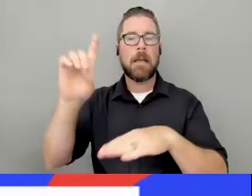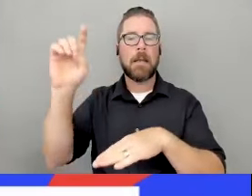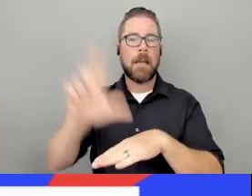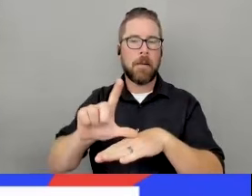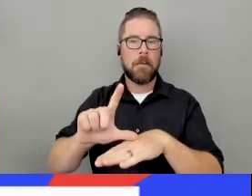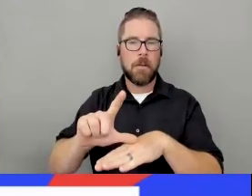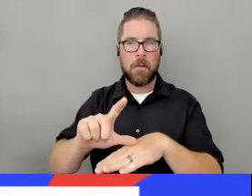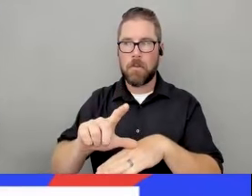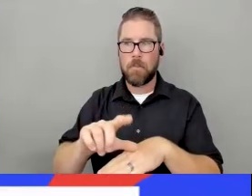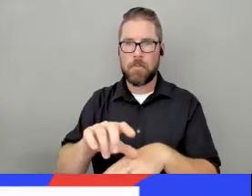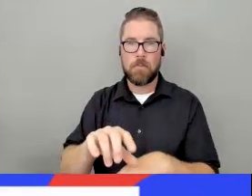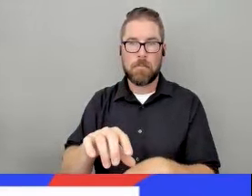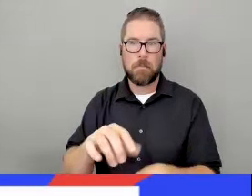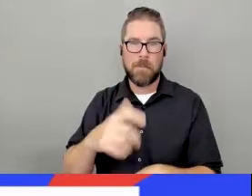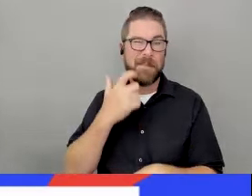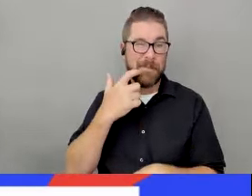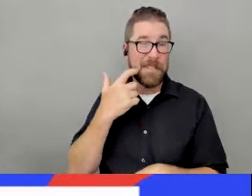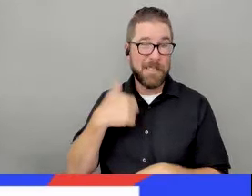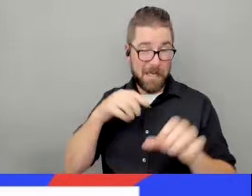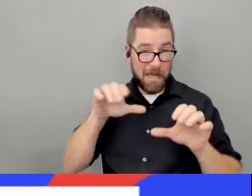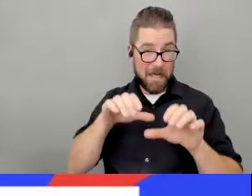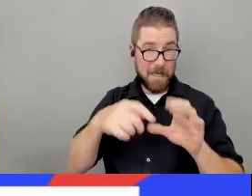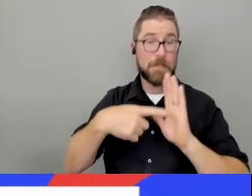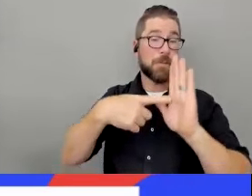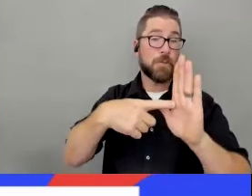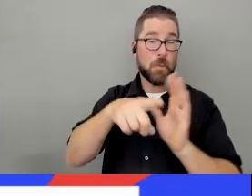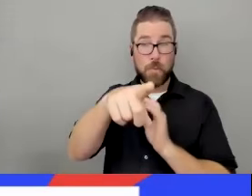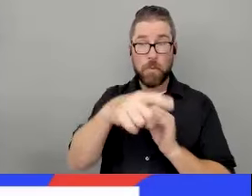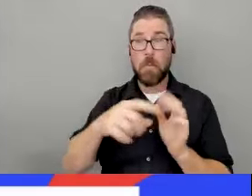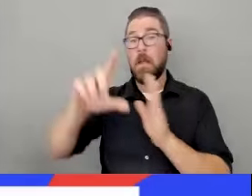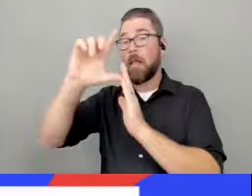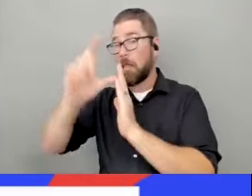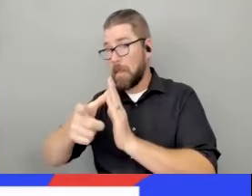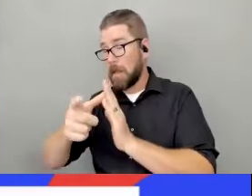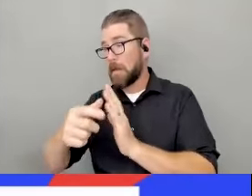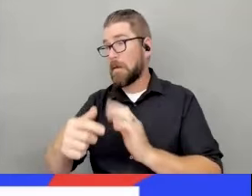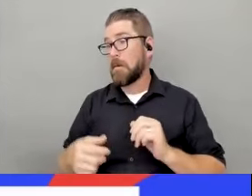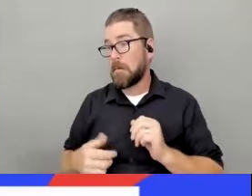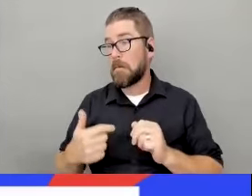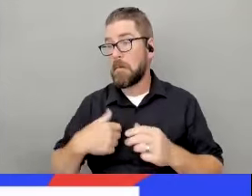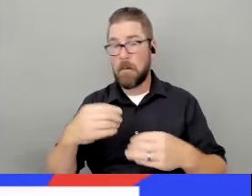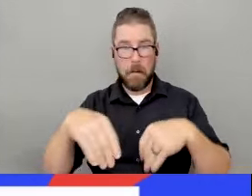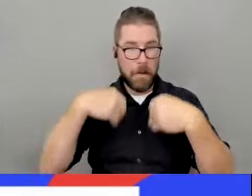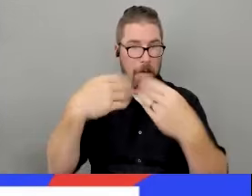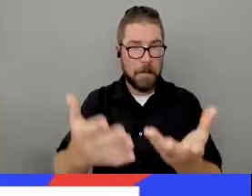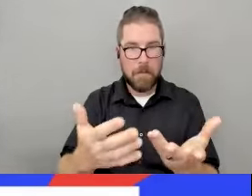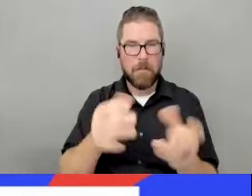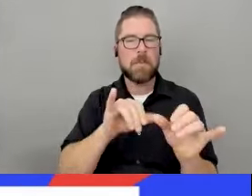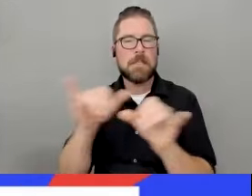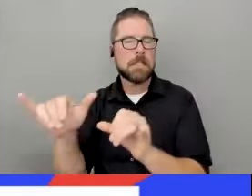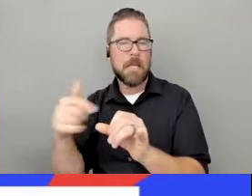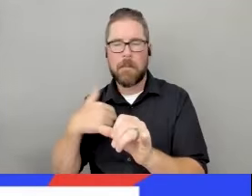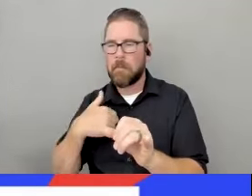did for you on this PowerPoint. Later on, at the end, I give you what I made for the first Play Pause It assignment.